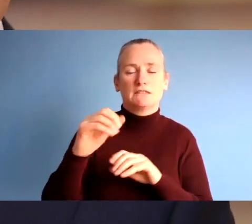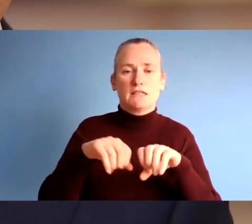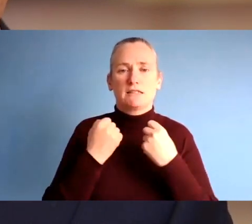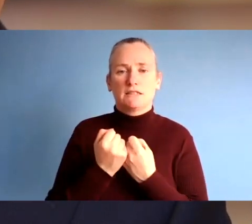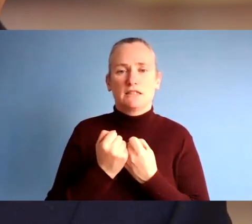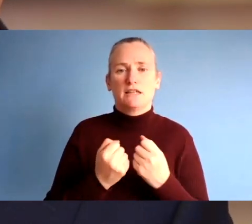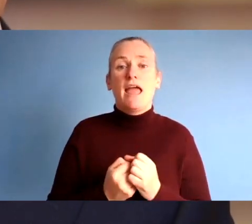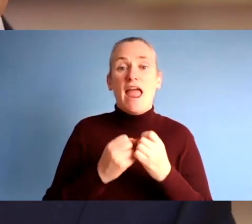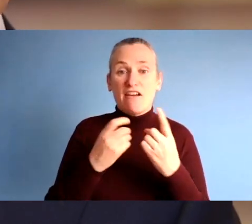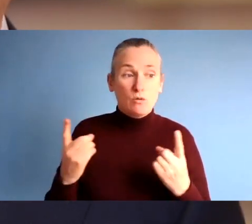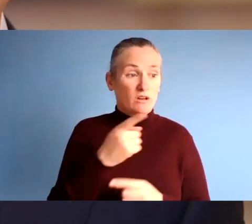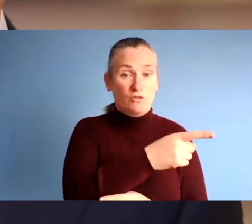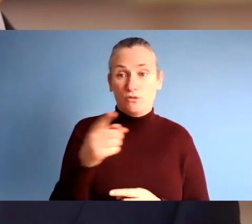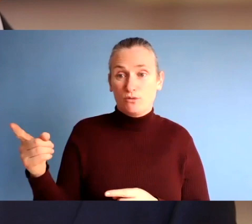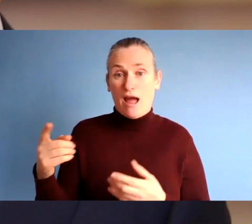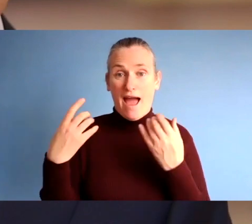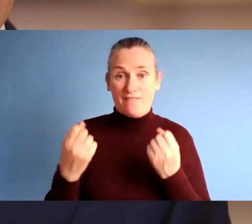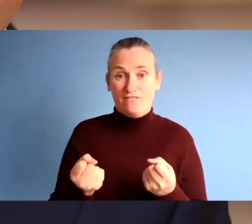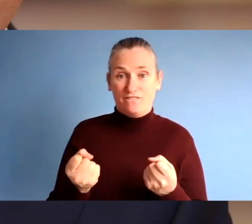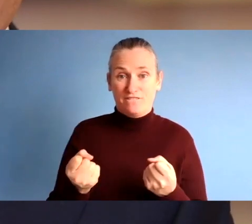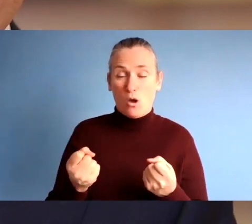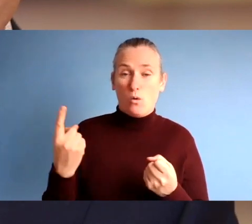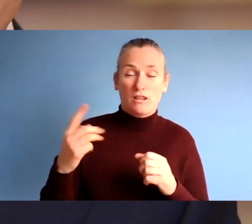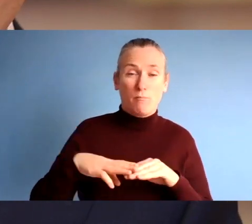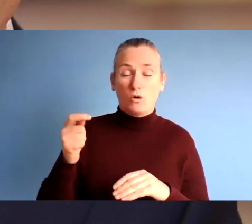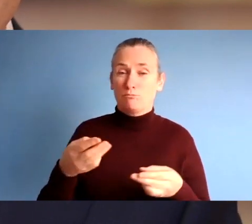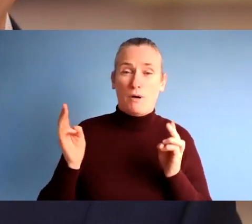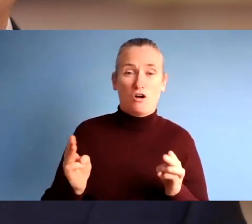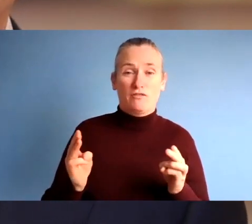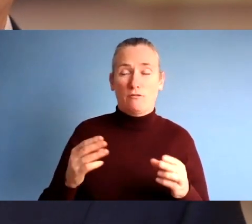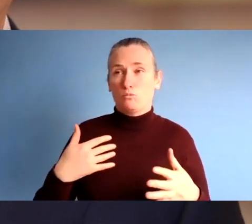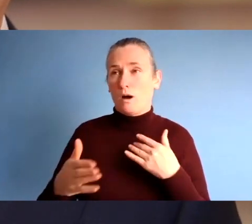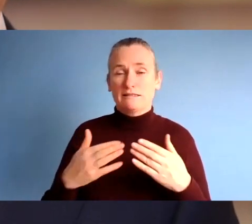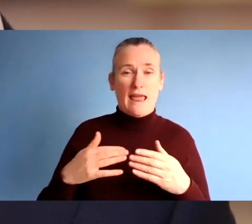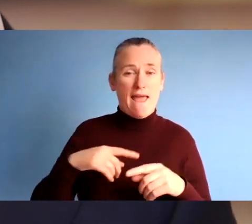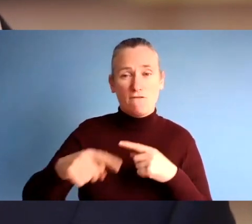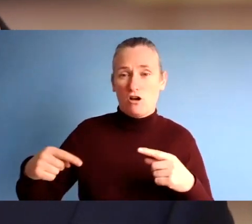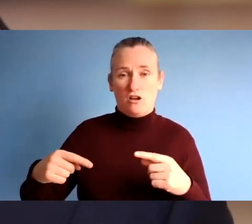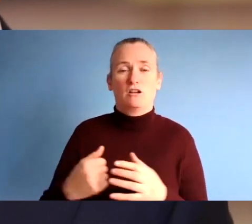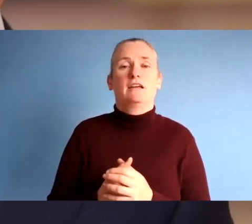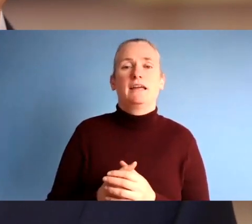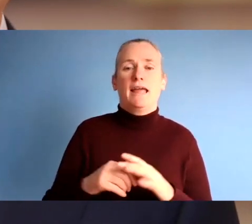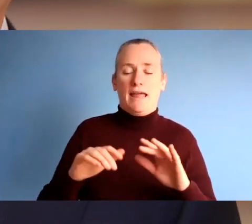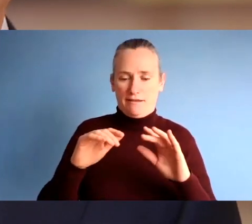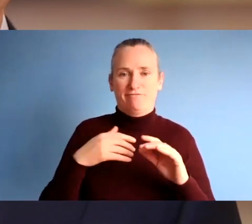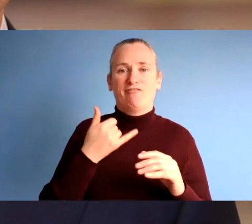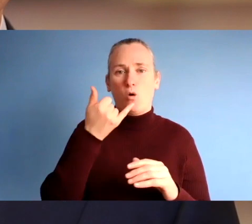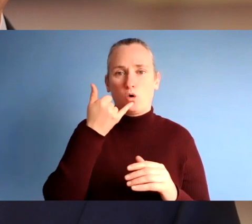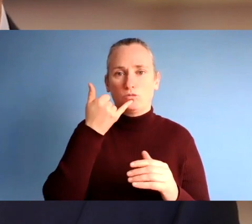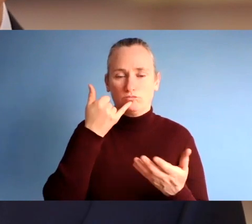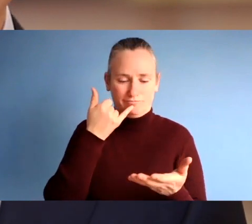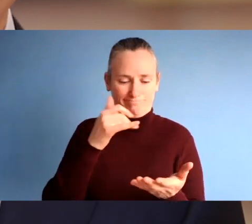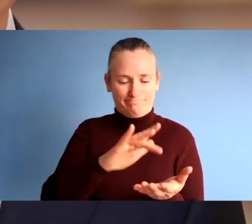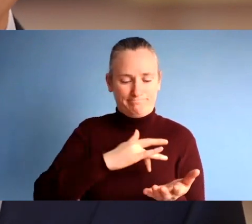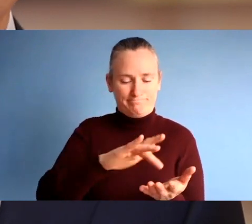Every one of you have at your disposal one of the most powerful weapons ever invented, an internet connected smartphone.